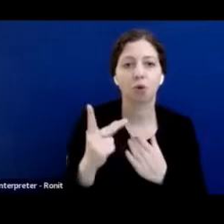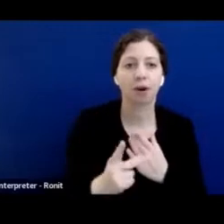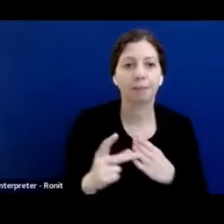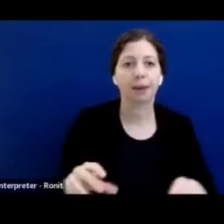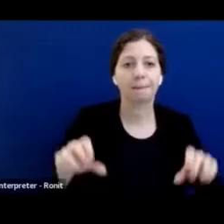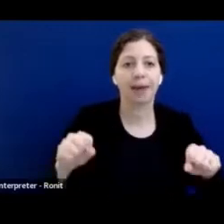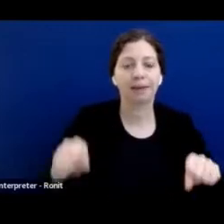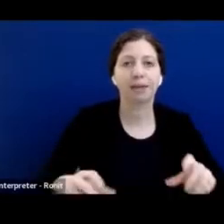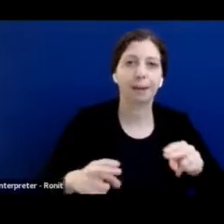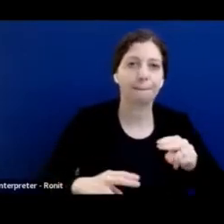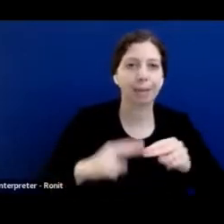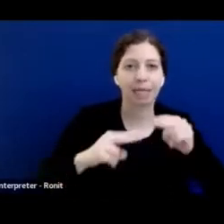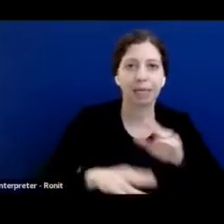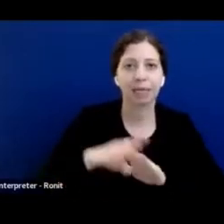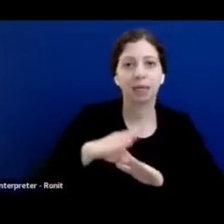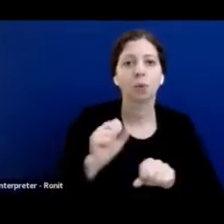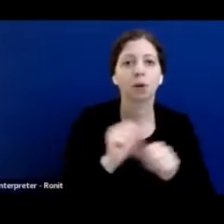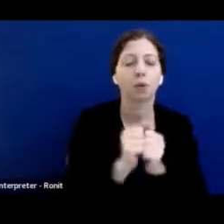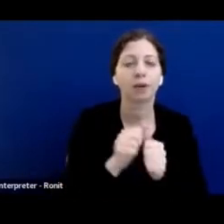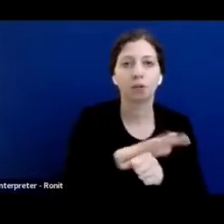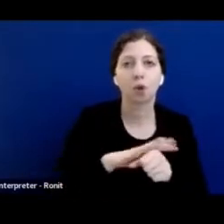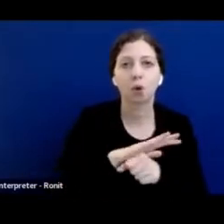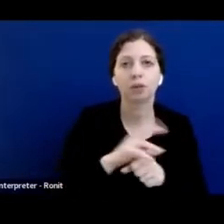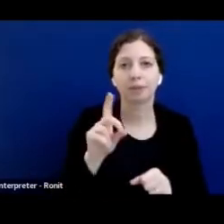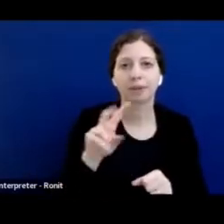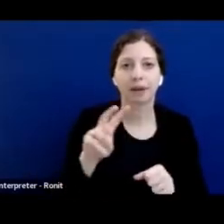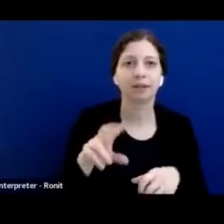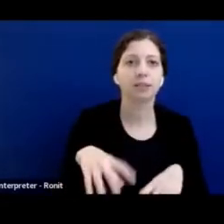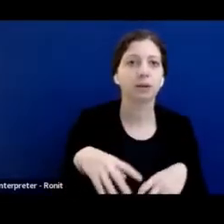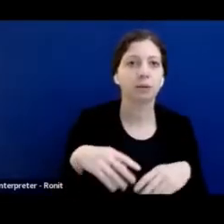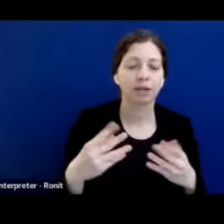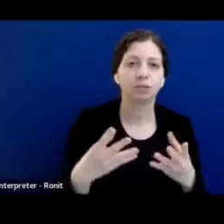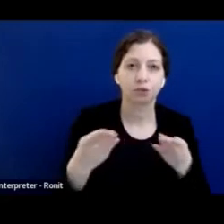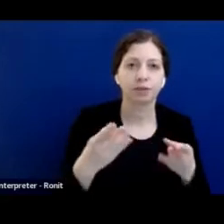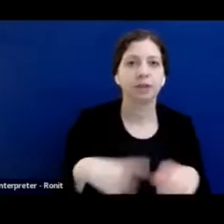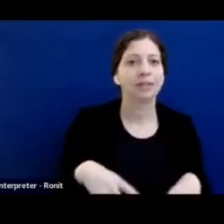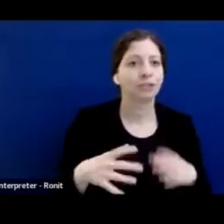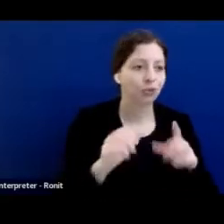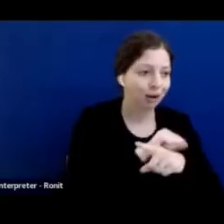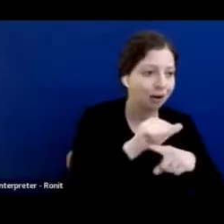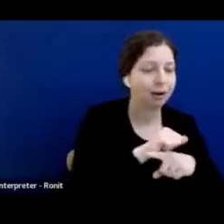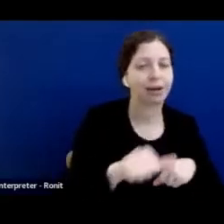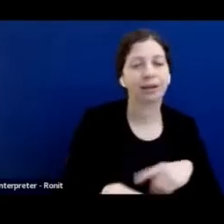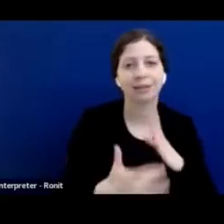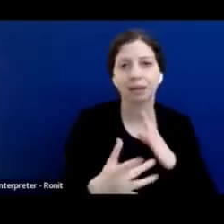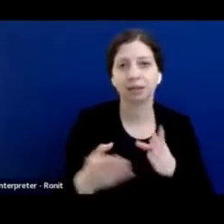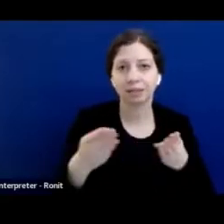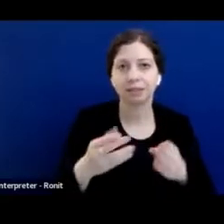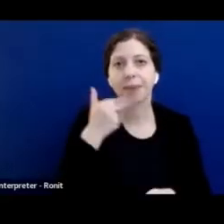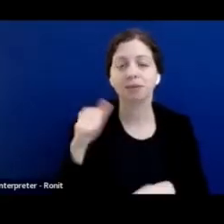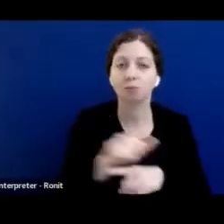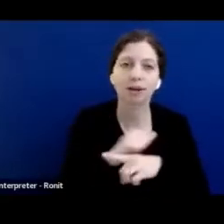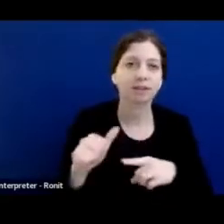working with local domestic violence service providers, providing training, technical assistance, best practices, developing